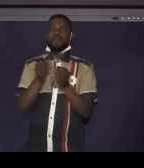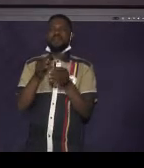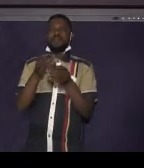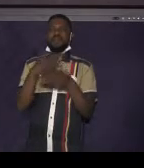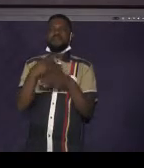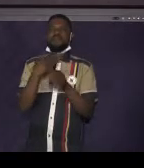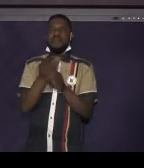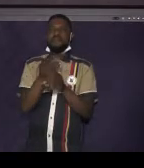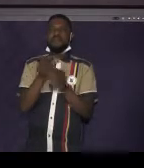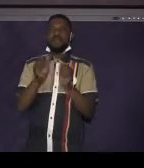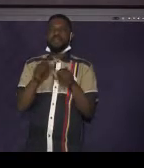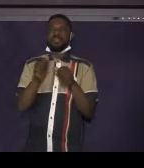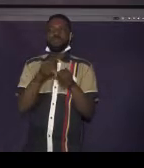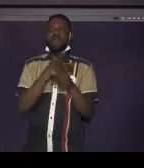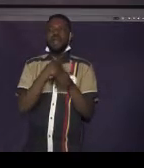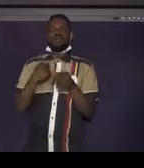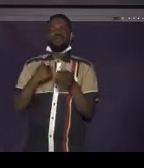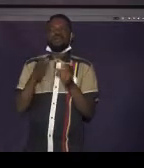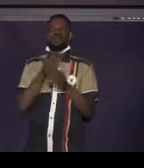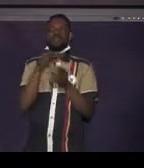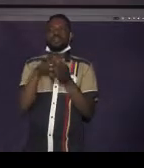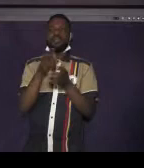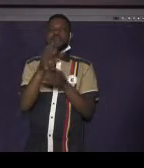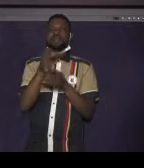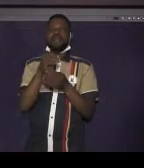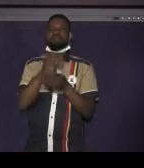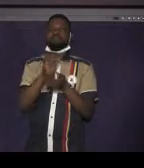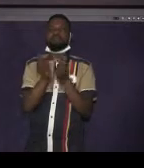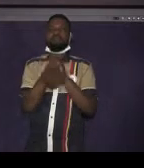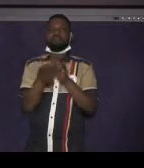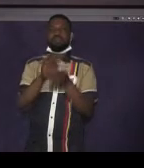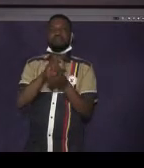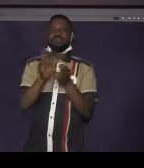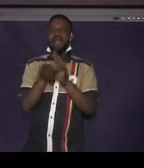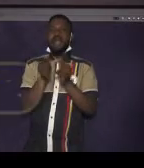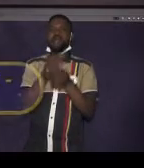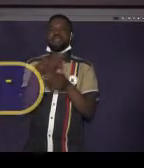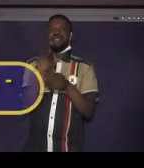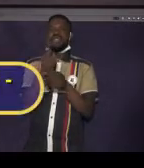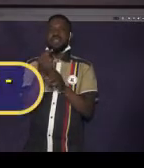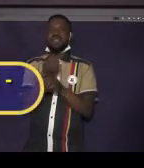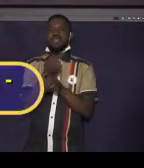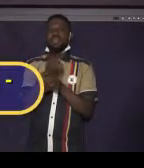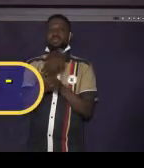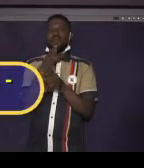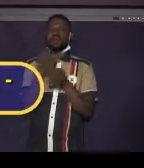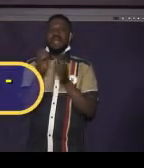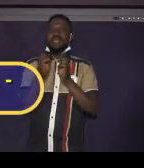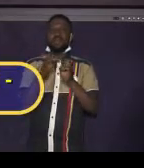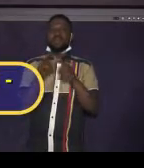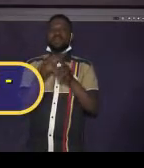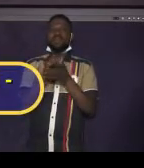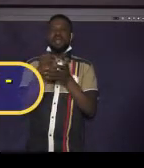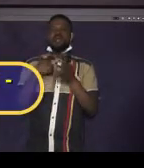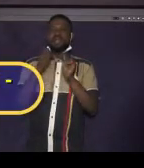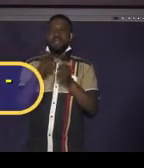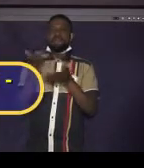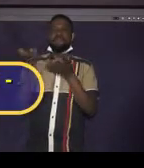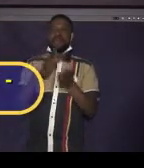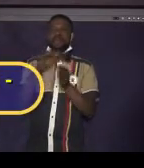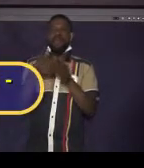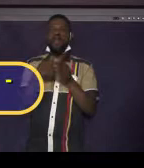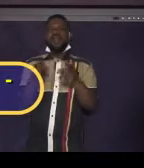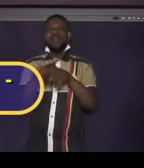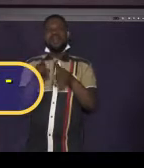possible. And we do this by rearranging the terms of the expression so that we can bring all